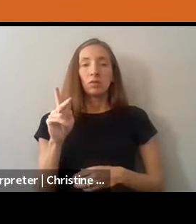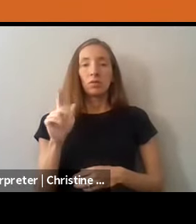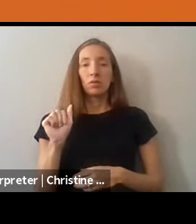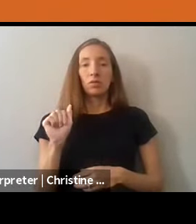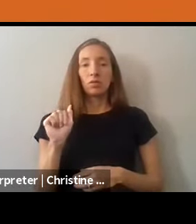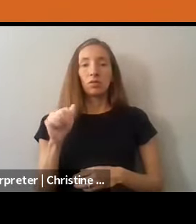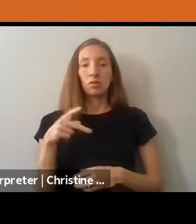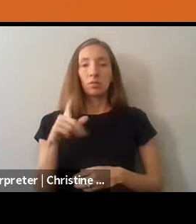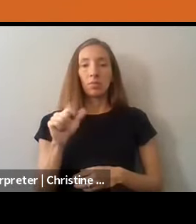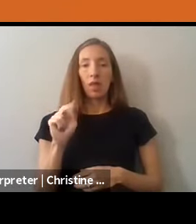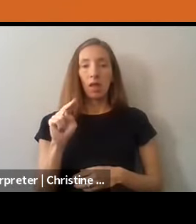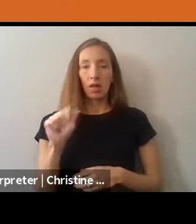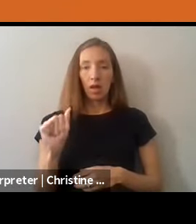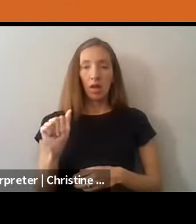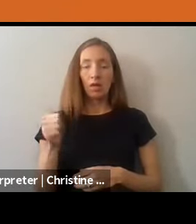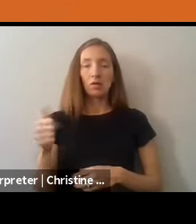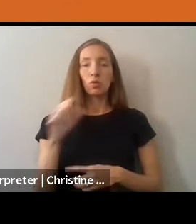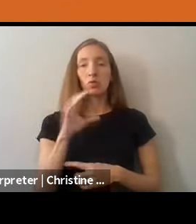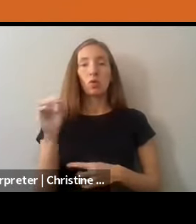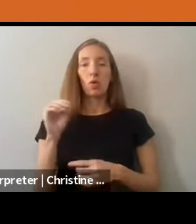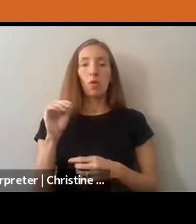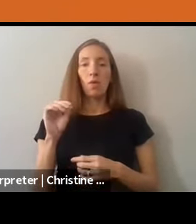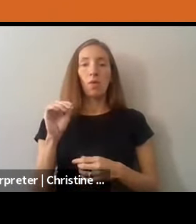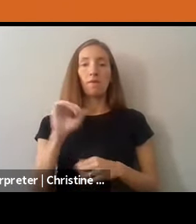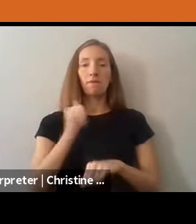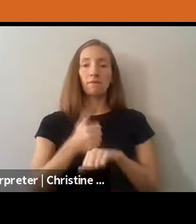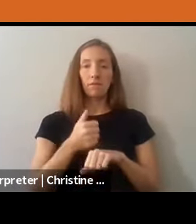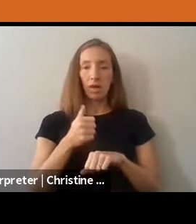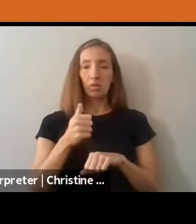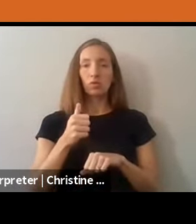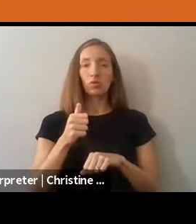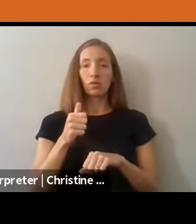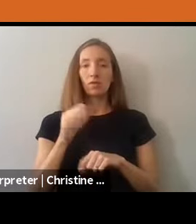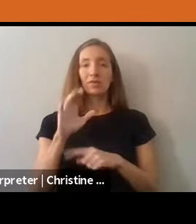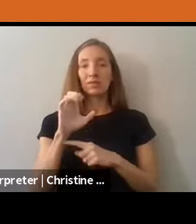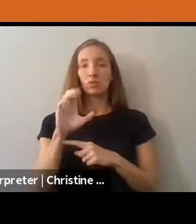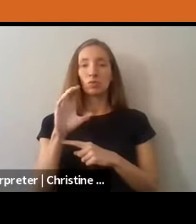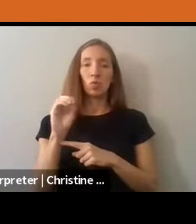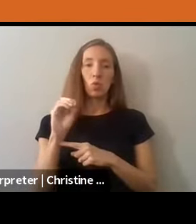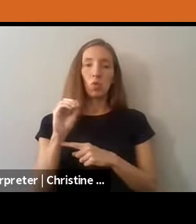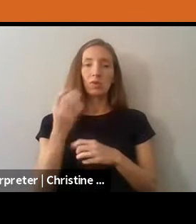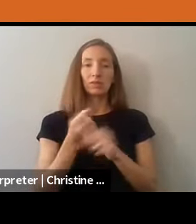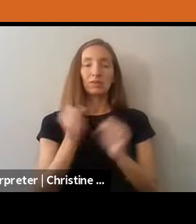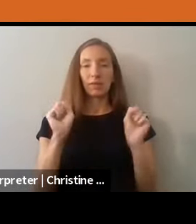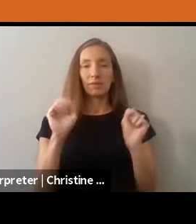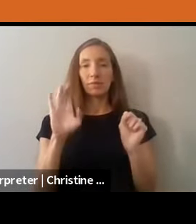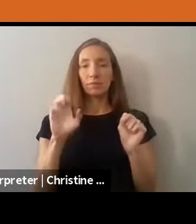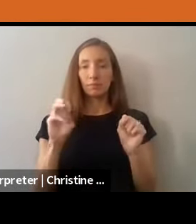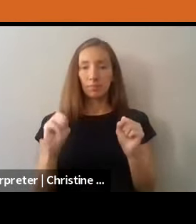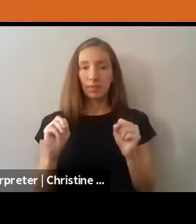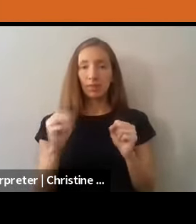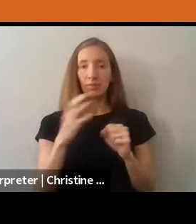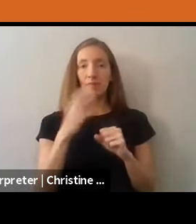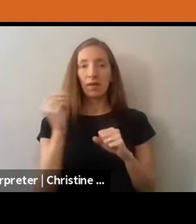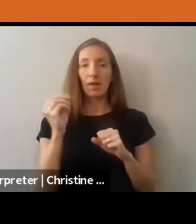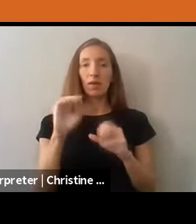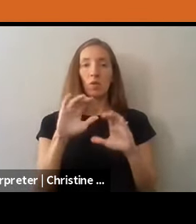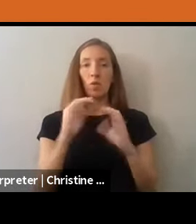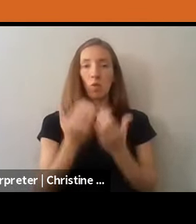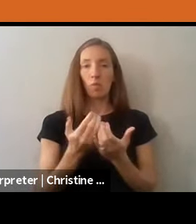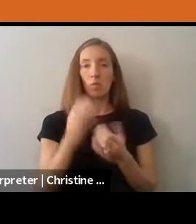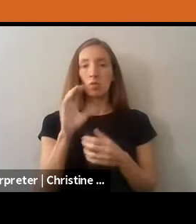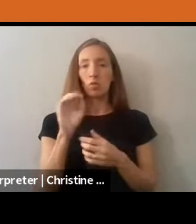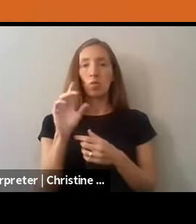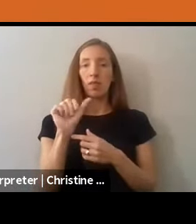on inclusive and safe spaces and cities. We've talked a lot, Kalpana, about the importance of